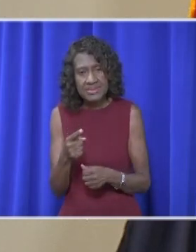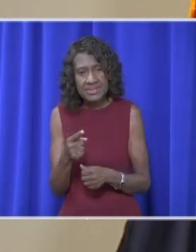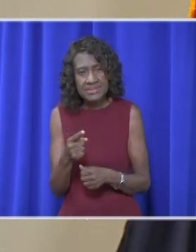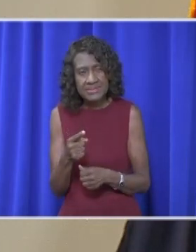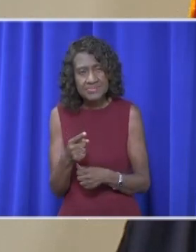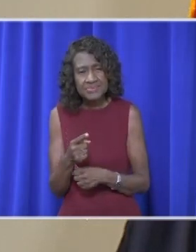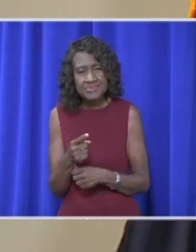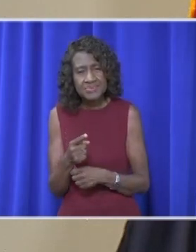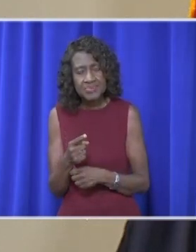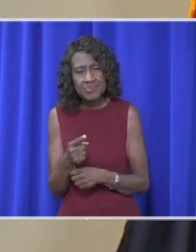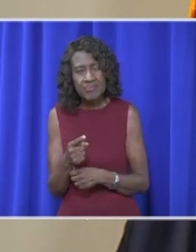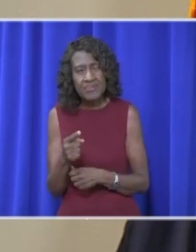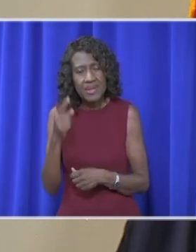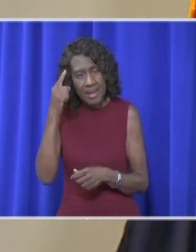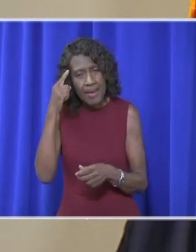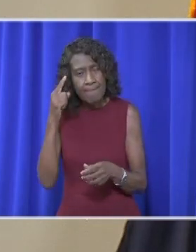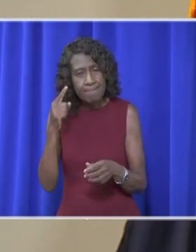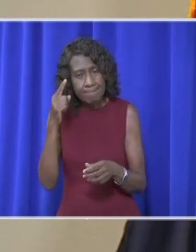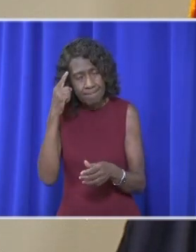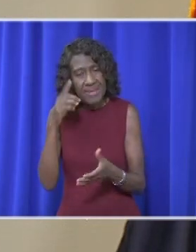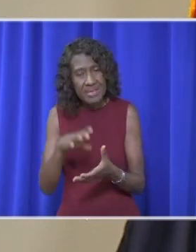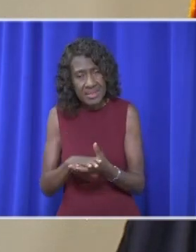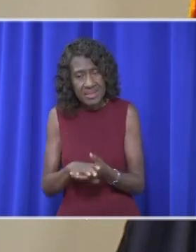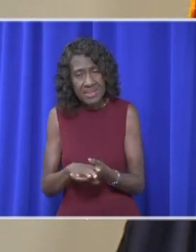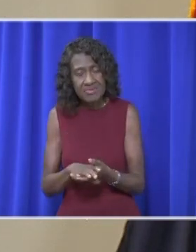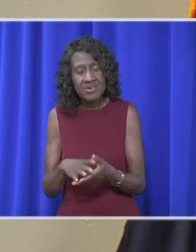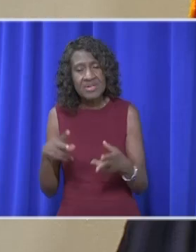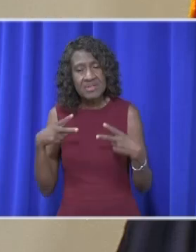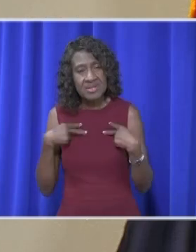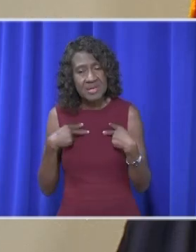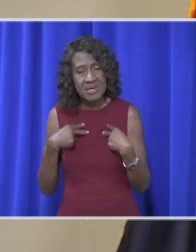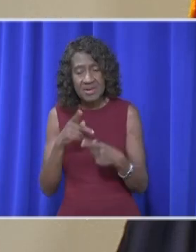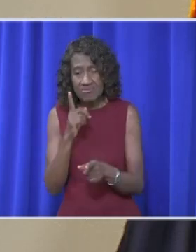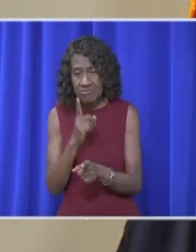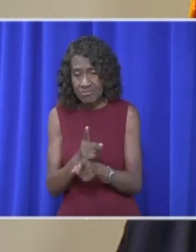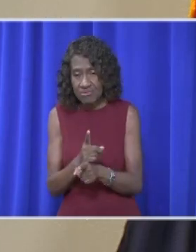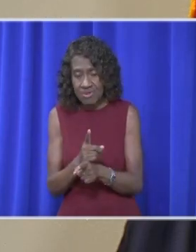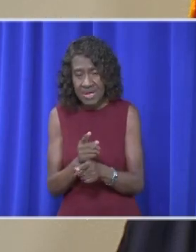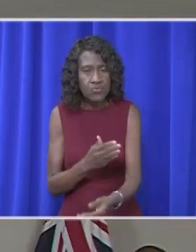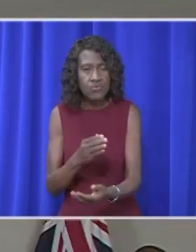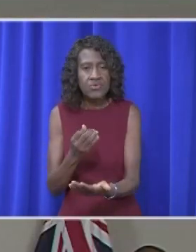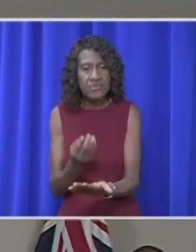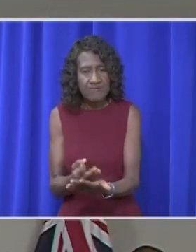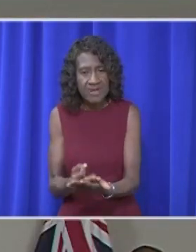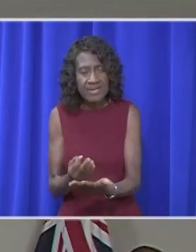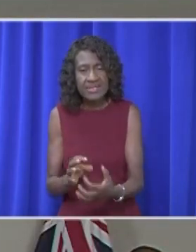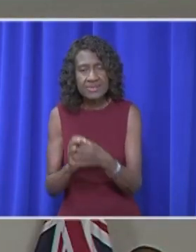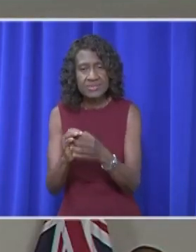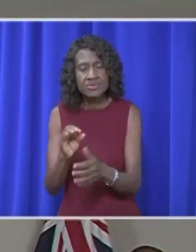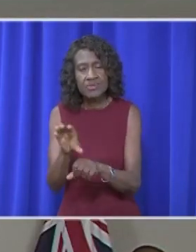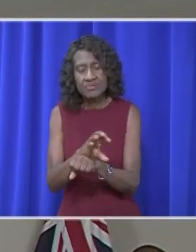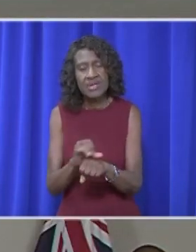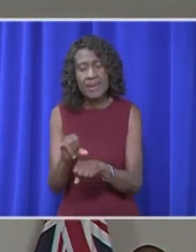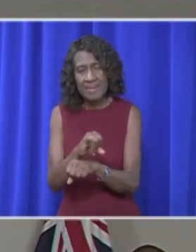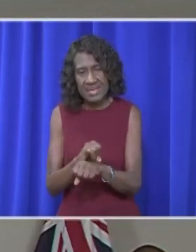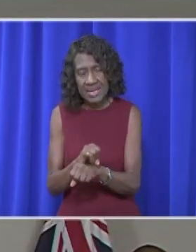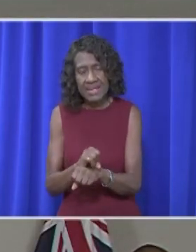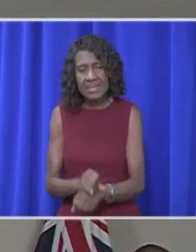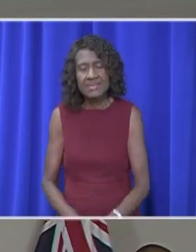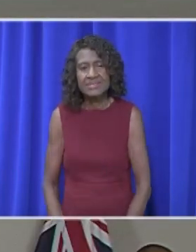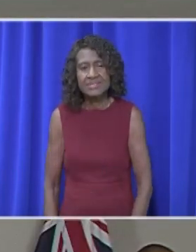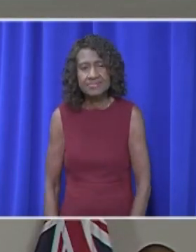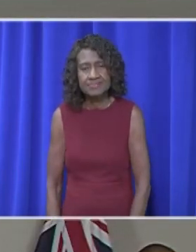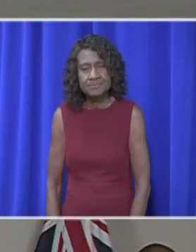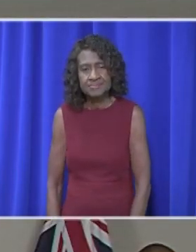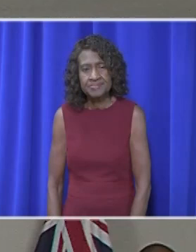life. But I believe that we have the right team with the right leadership to meet those challenges. And you can watch the entire press briefing on